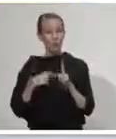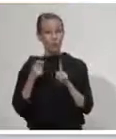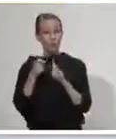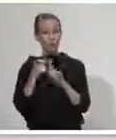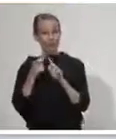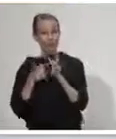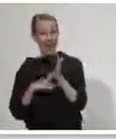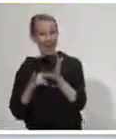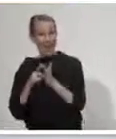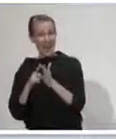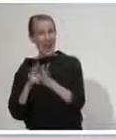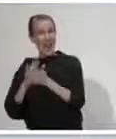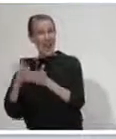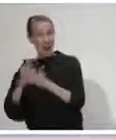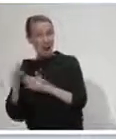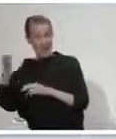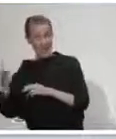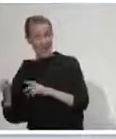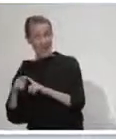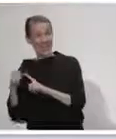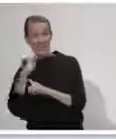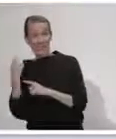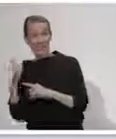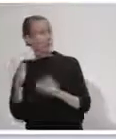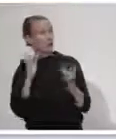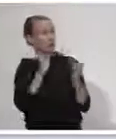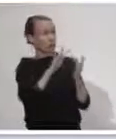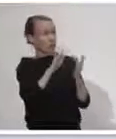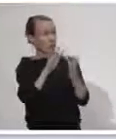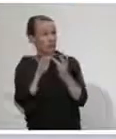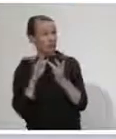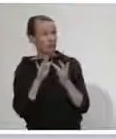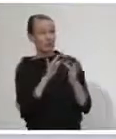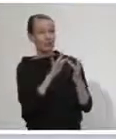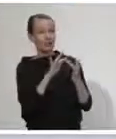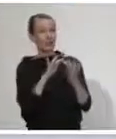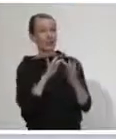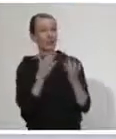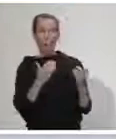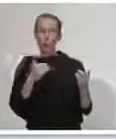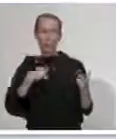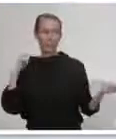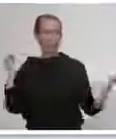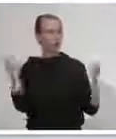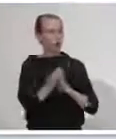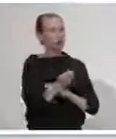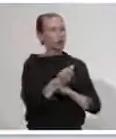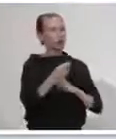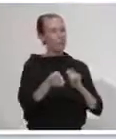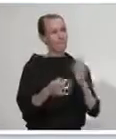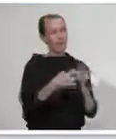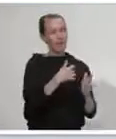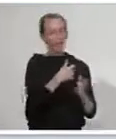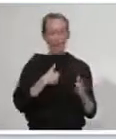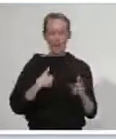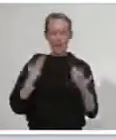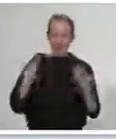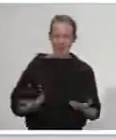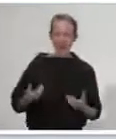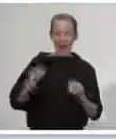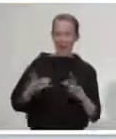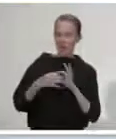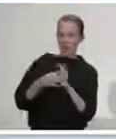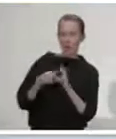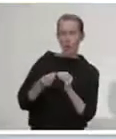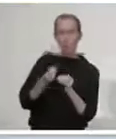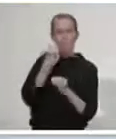Bloomfield, and my colleagues, including the Prime Minister, that this needs to change and it needs to change urgently. What is the government changing,